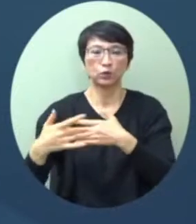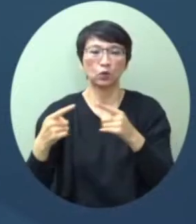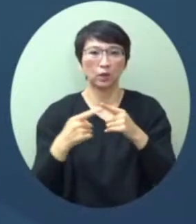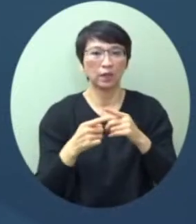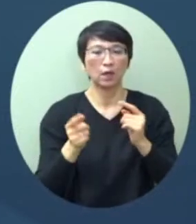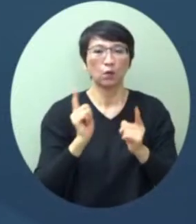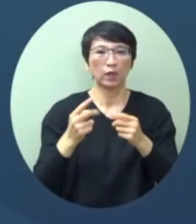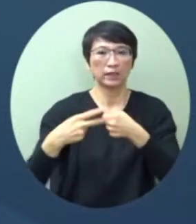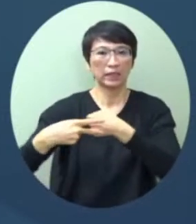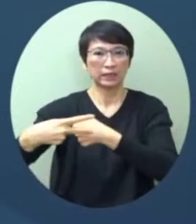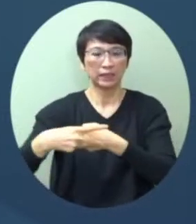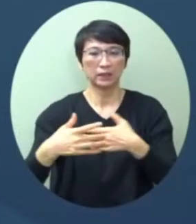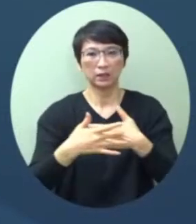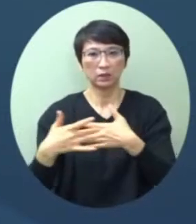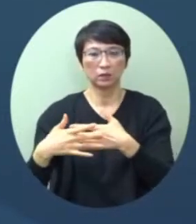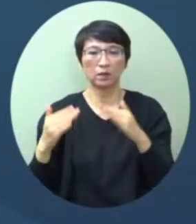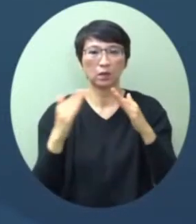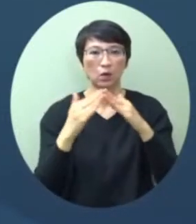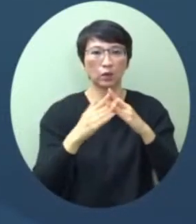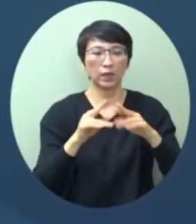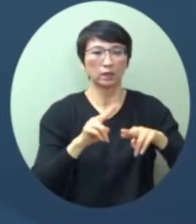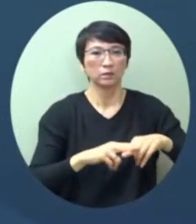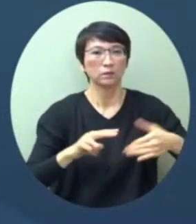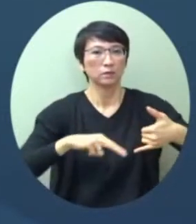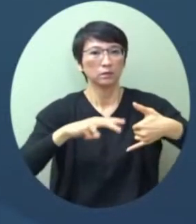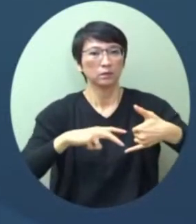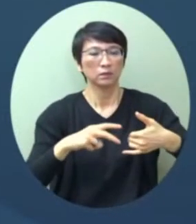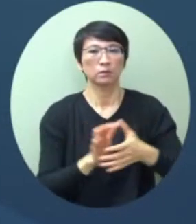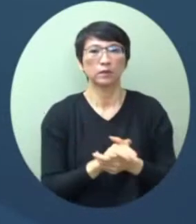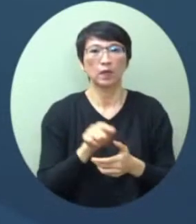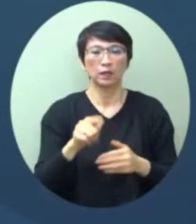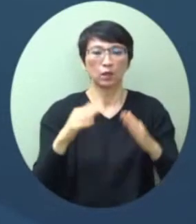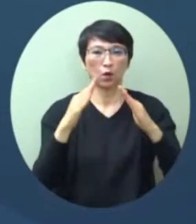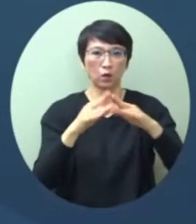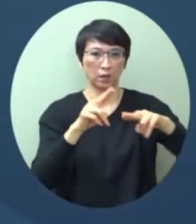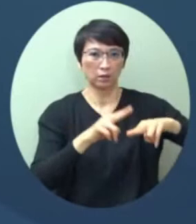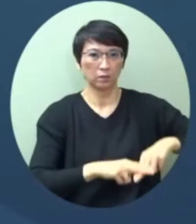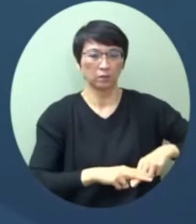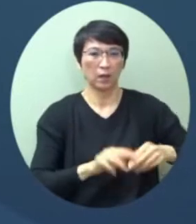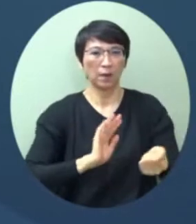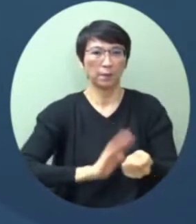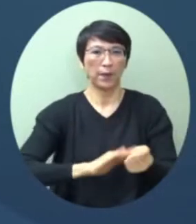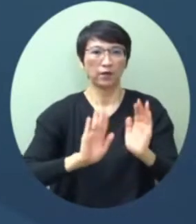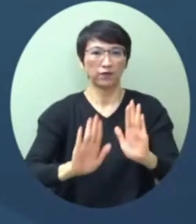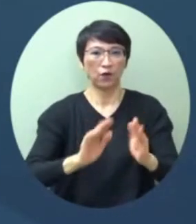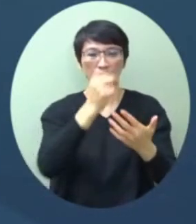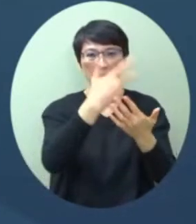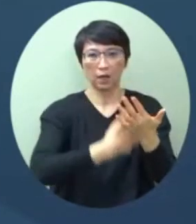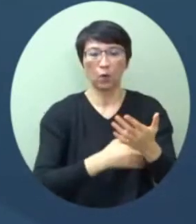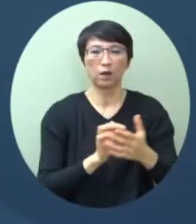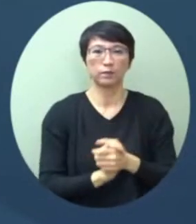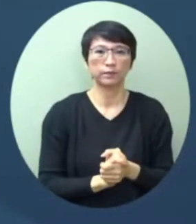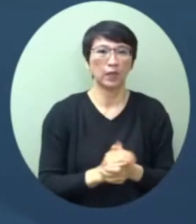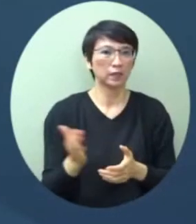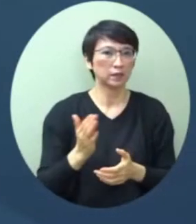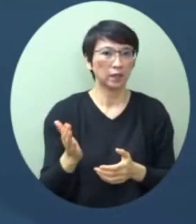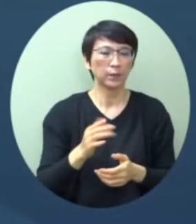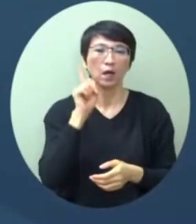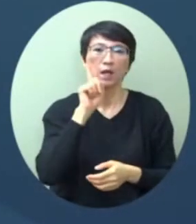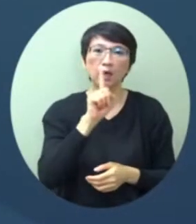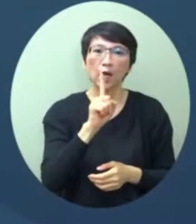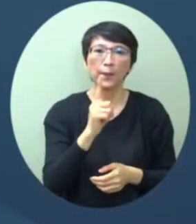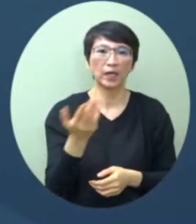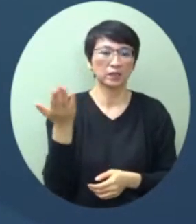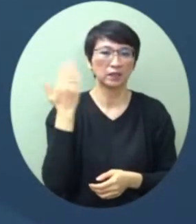As for some 4,000 close contacts or secondary close contacts at home,